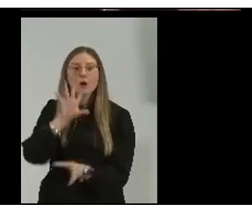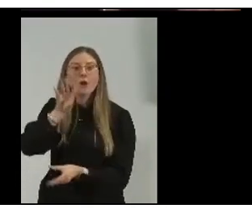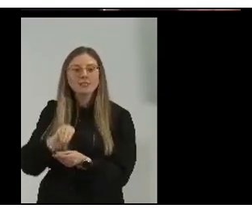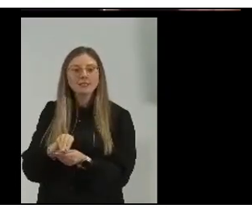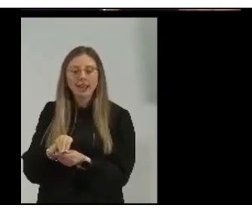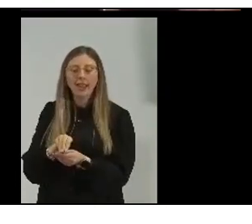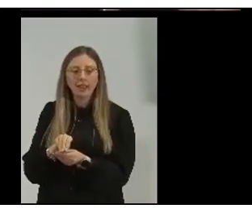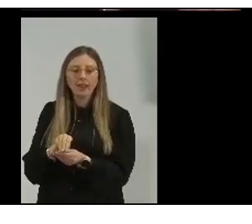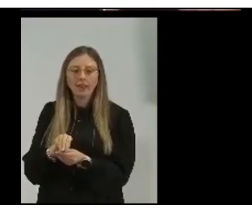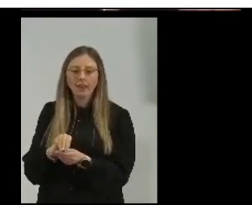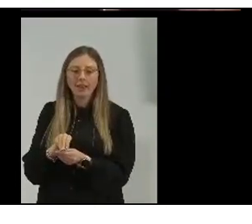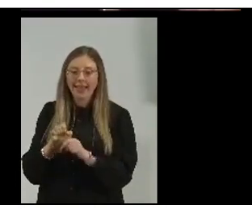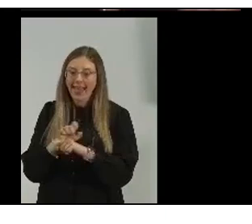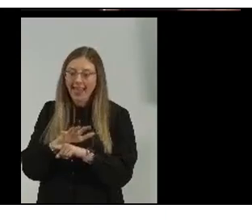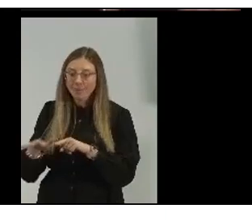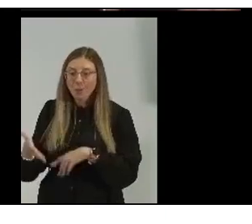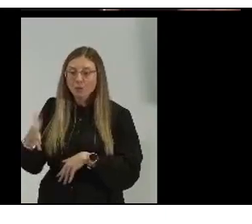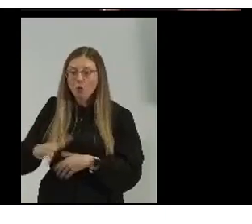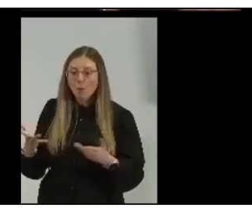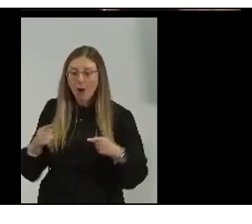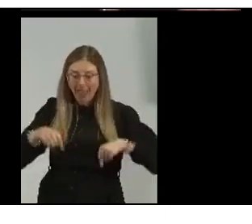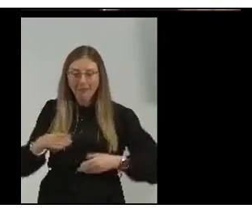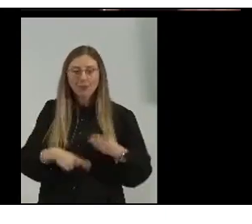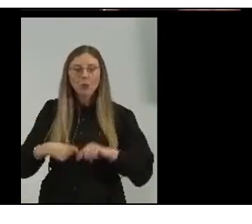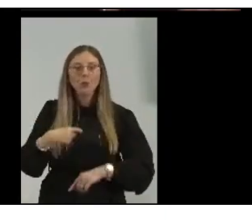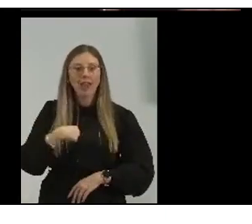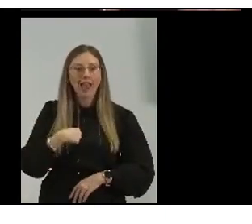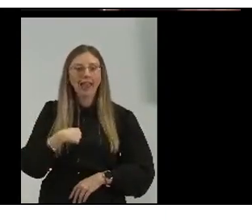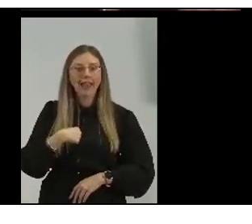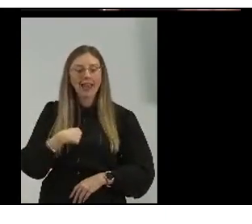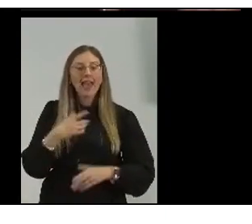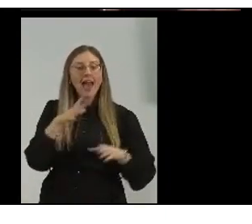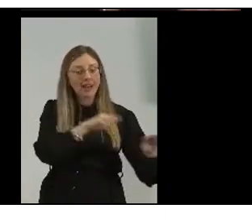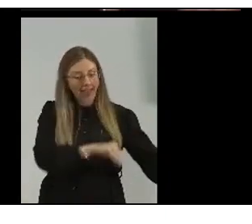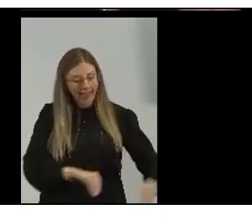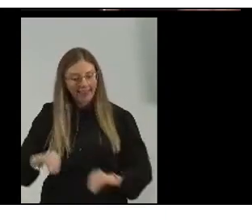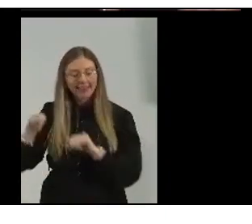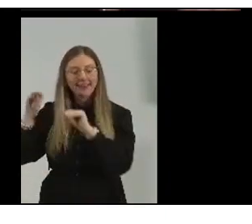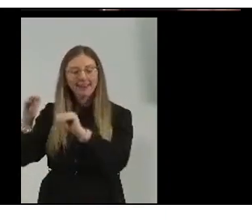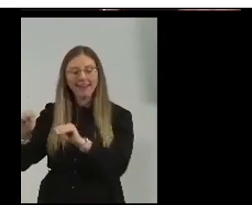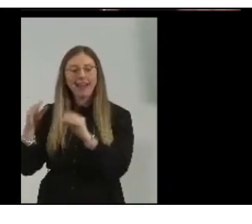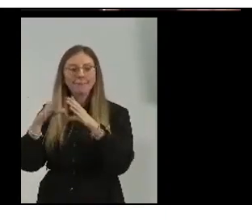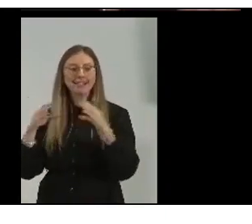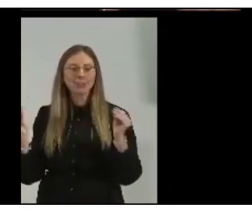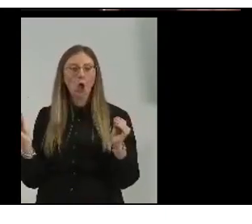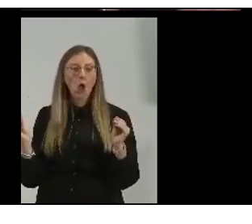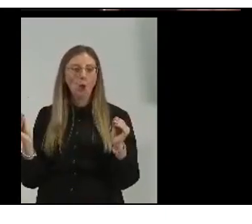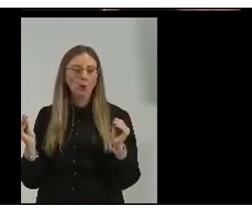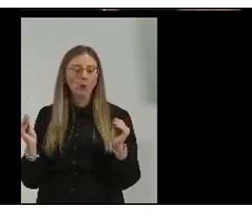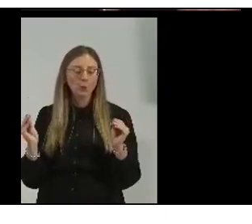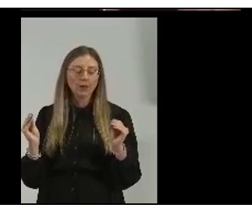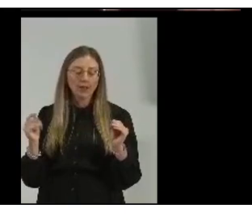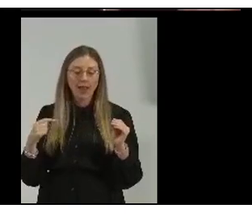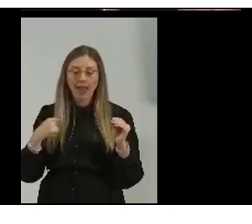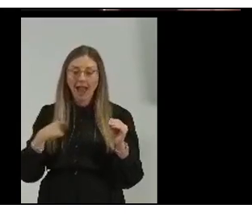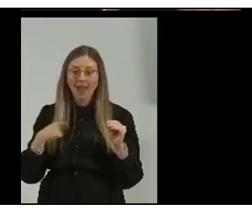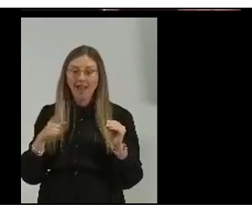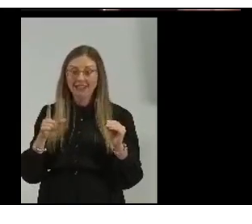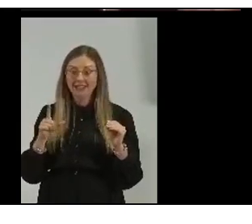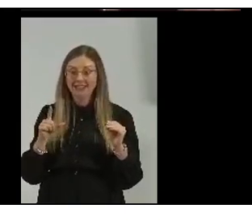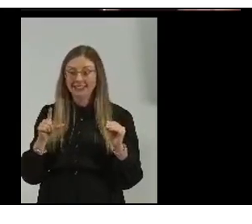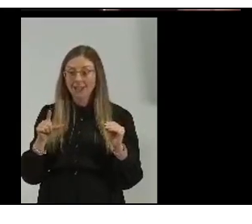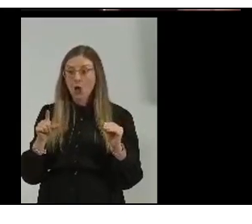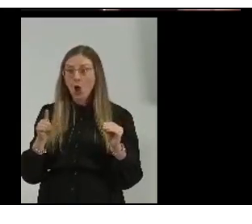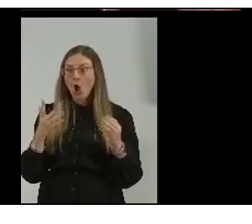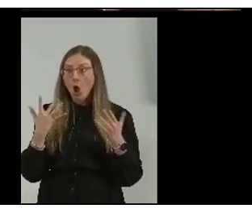approach was completely influenced by the UK. And I took it to Mexico, which after 11 years, I must say, is just starting to